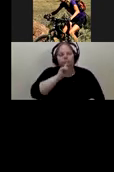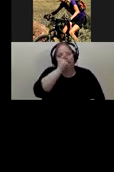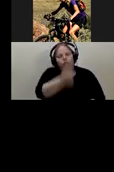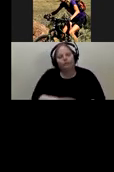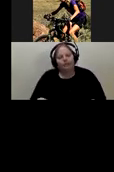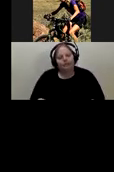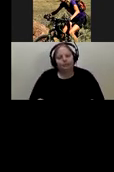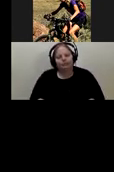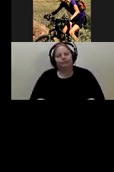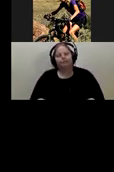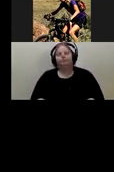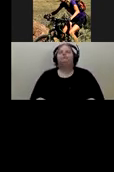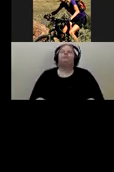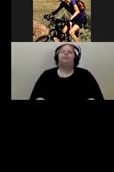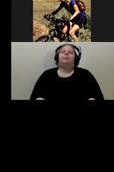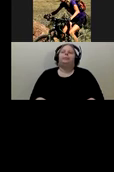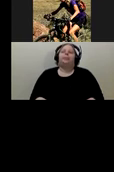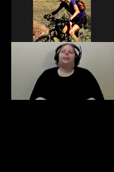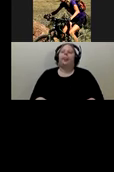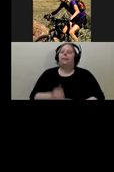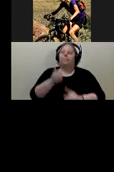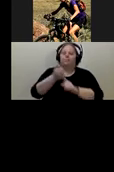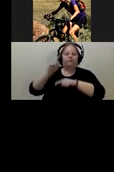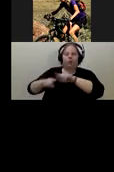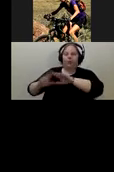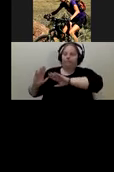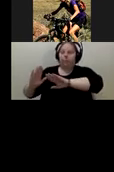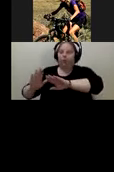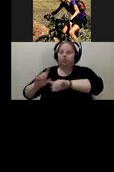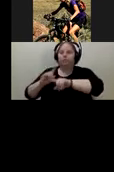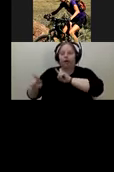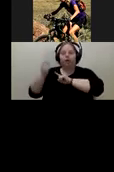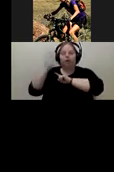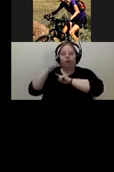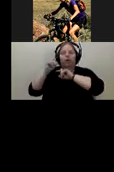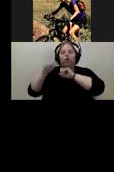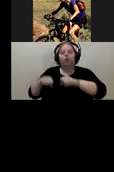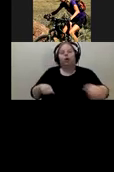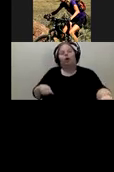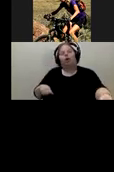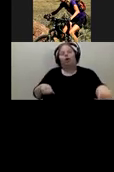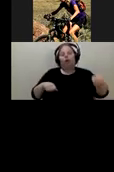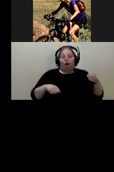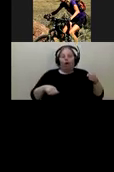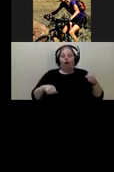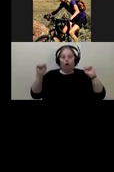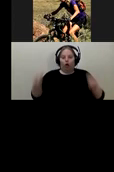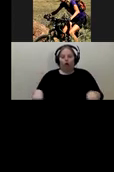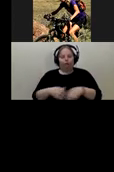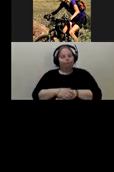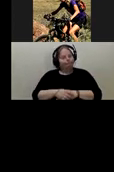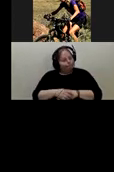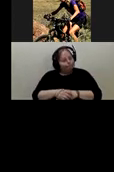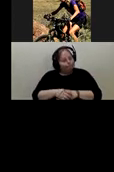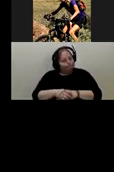interesting? You couldn't push, but you could pull a lever. Now,